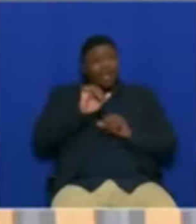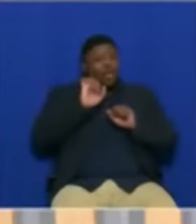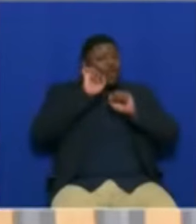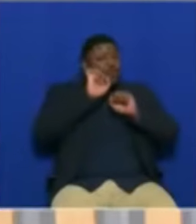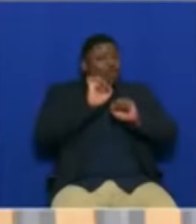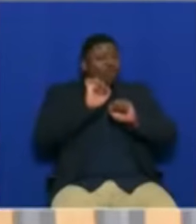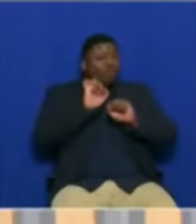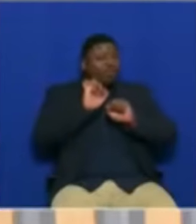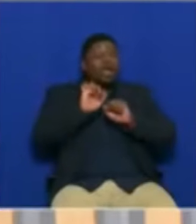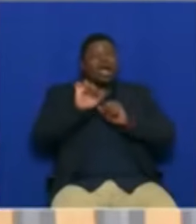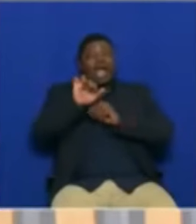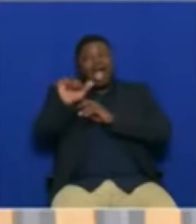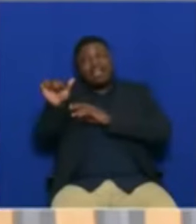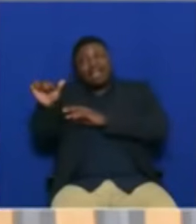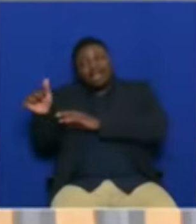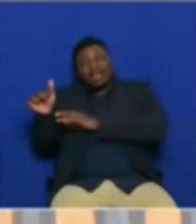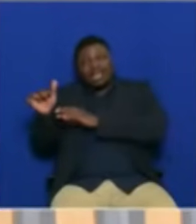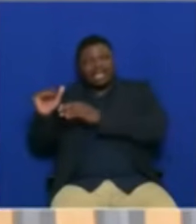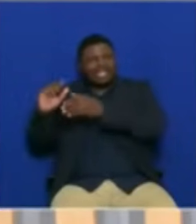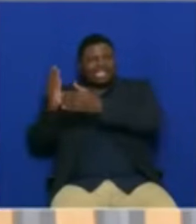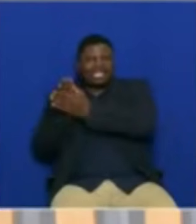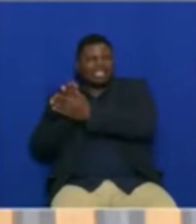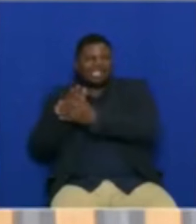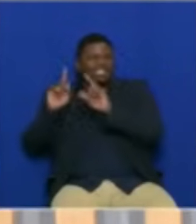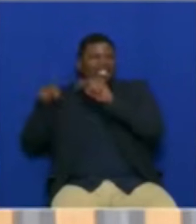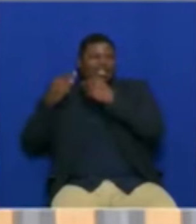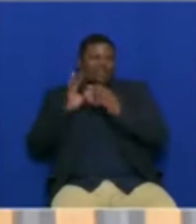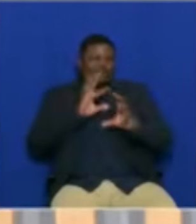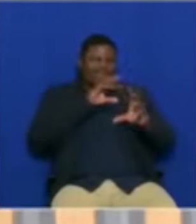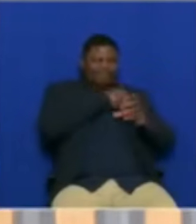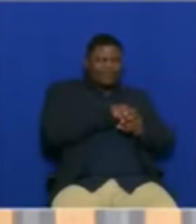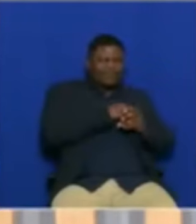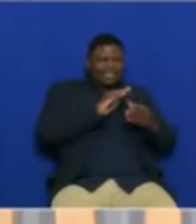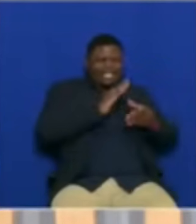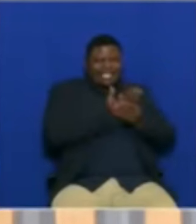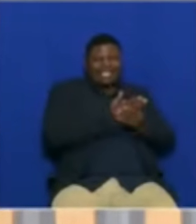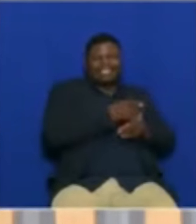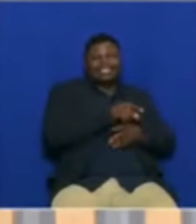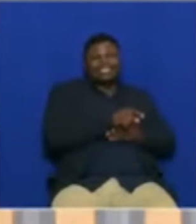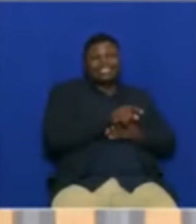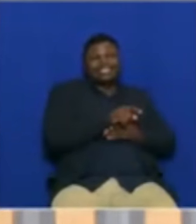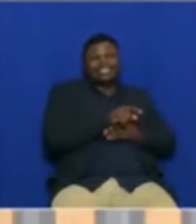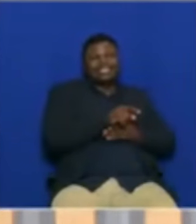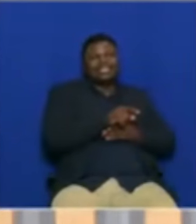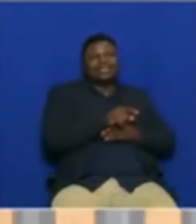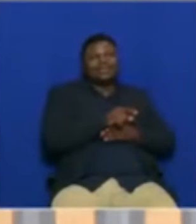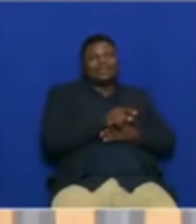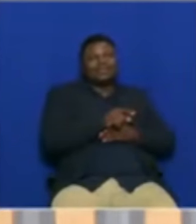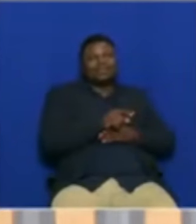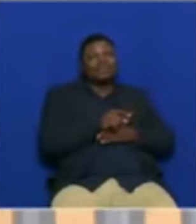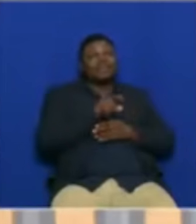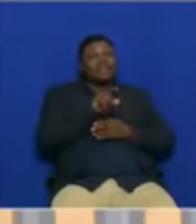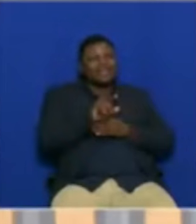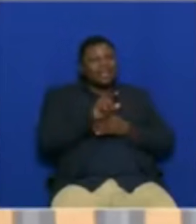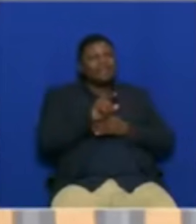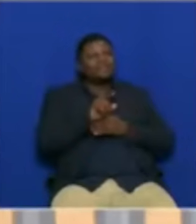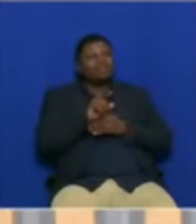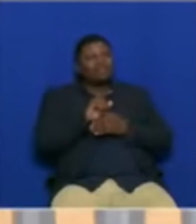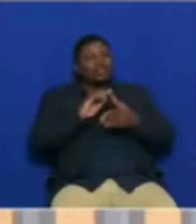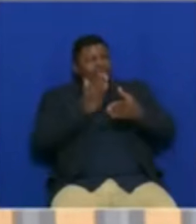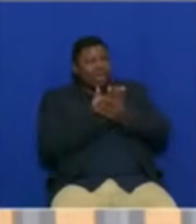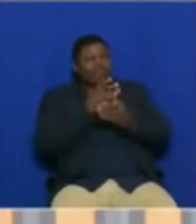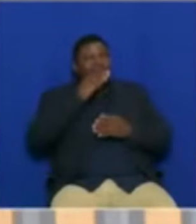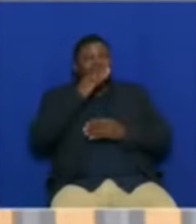this condition. On this transcript that is quoted in the appeal judgment, those other cases have nothing to do with